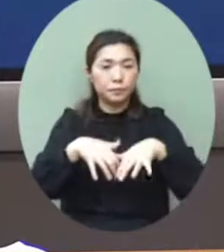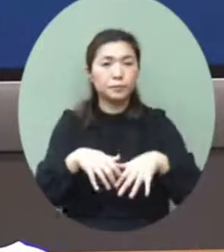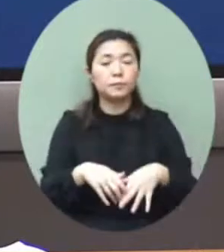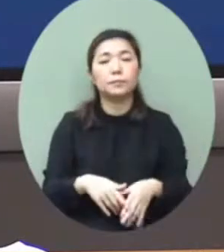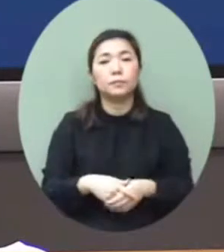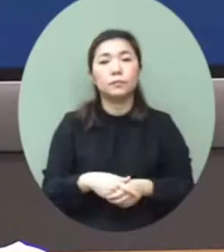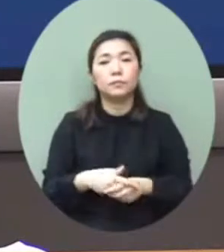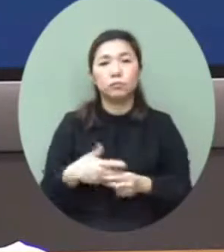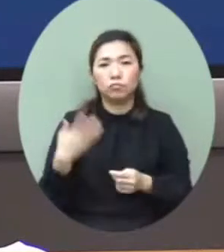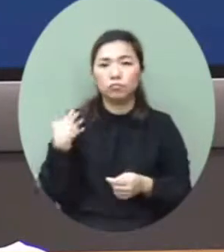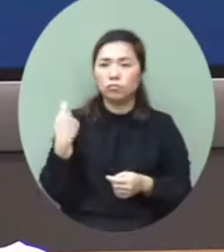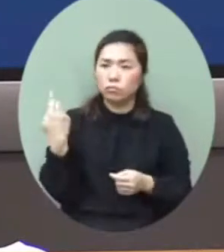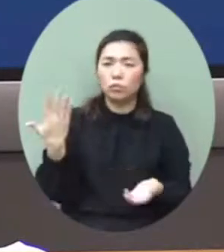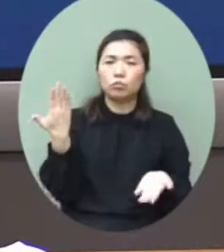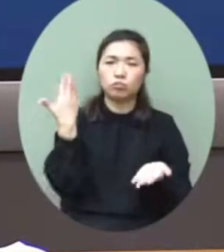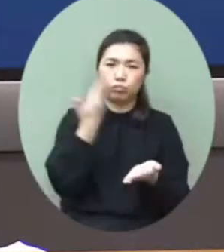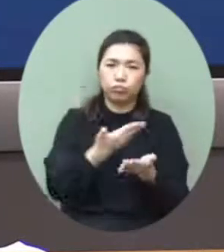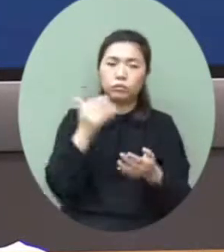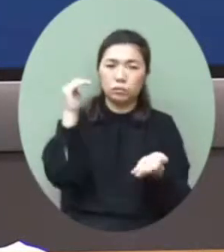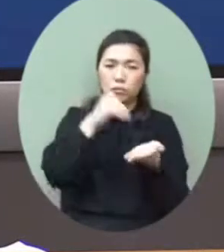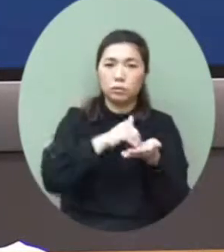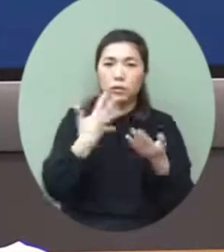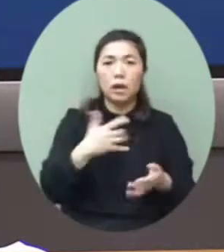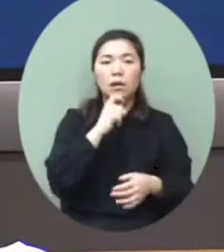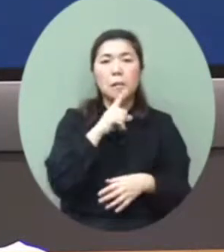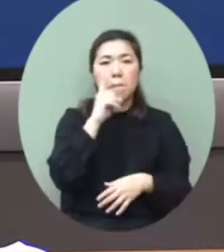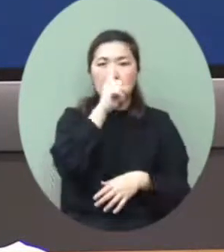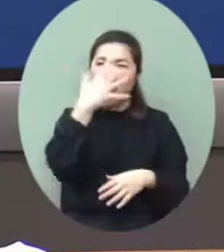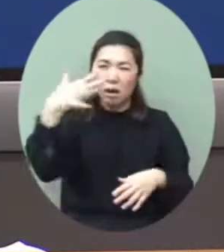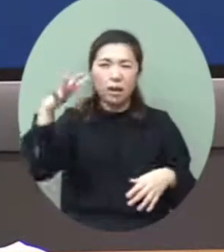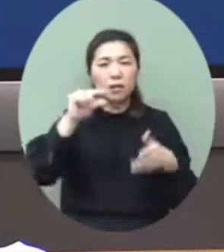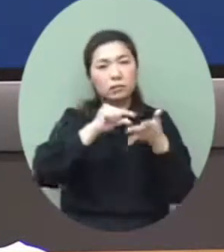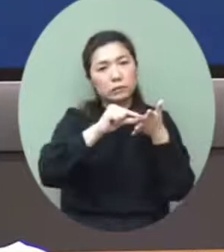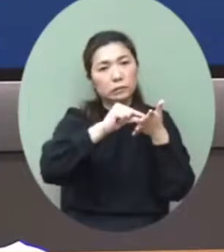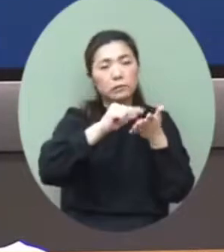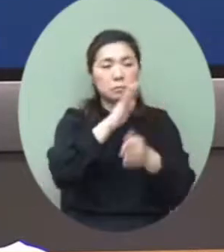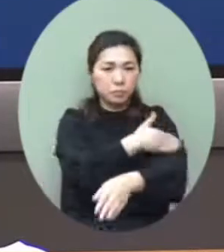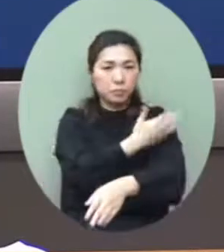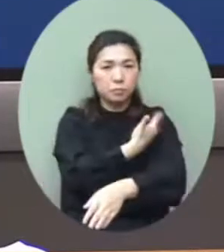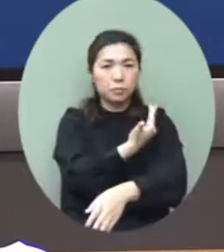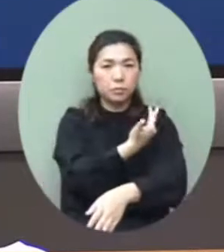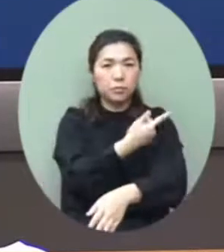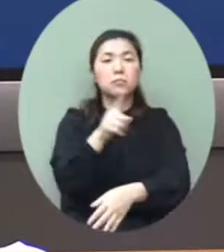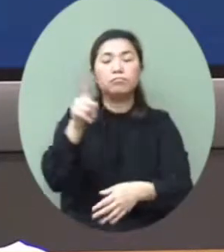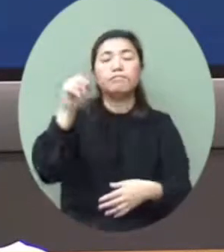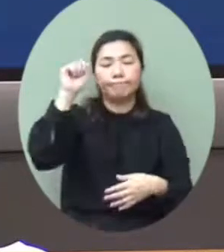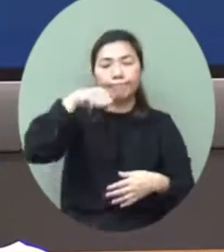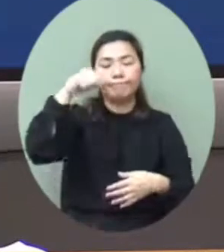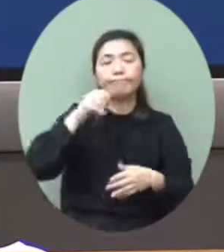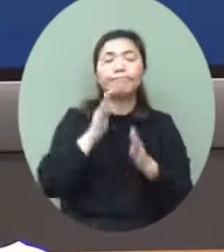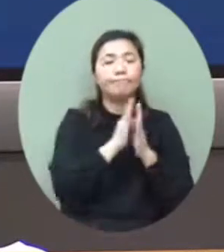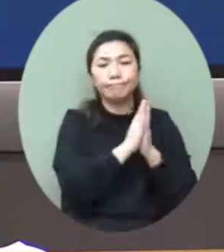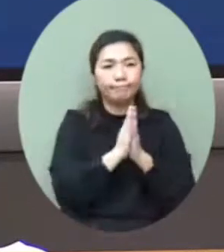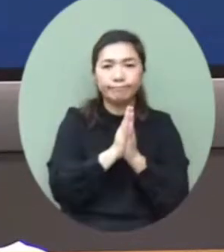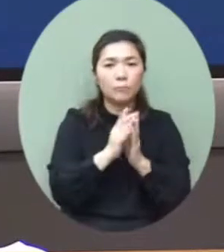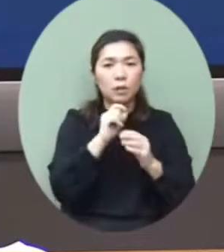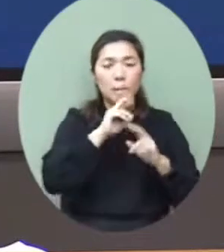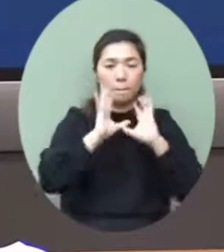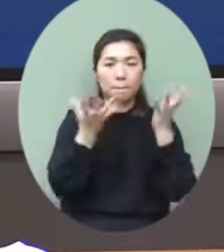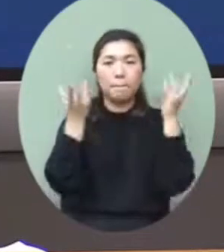hotel facilities for closed-loop management of their staff. We understand that over 100 staff from over